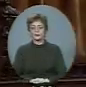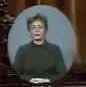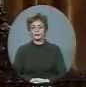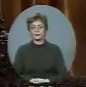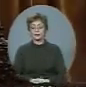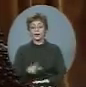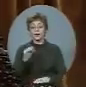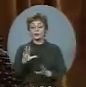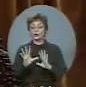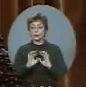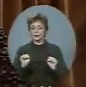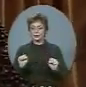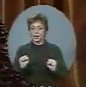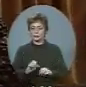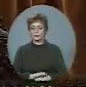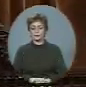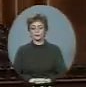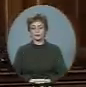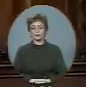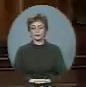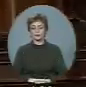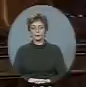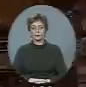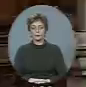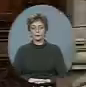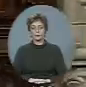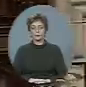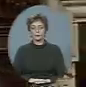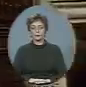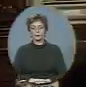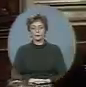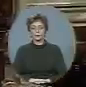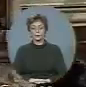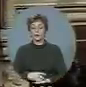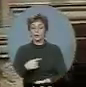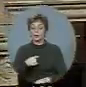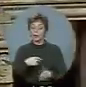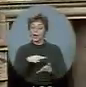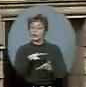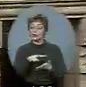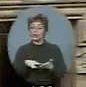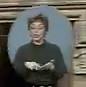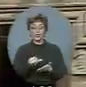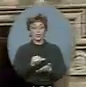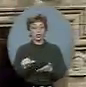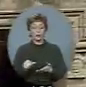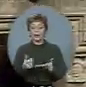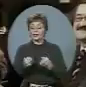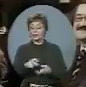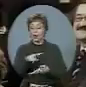Order. I'm simply reading what the Vancouver Sun reported.